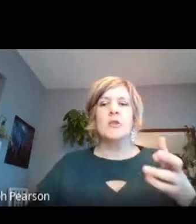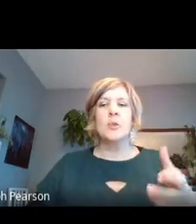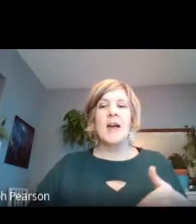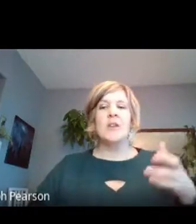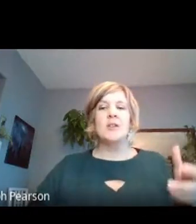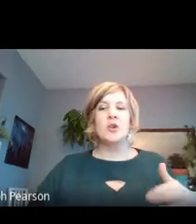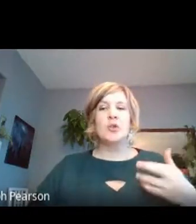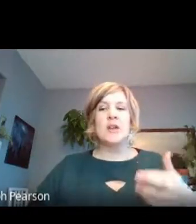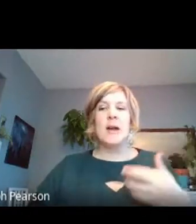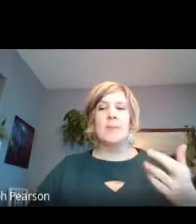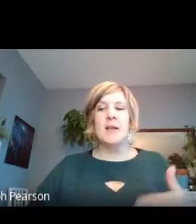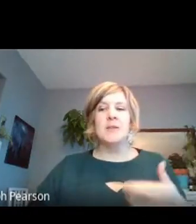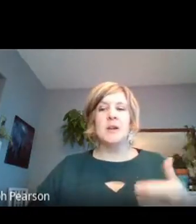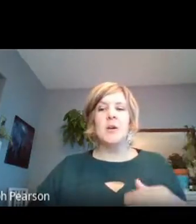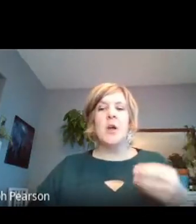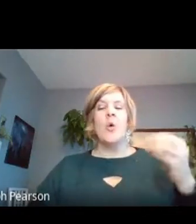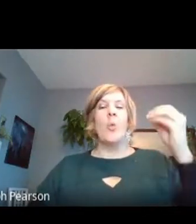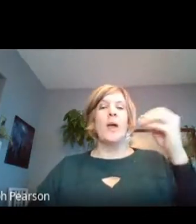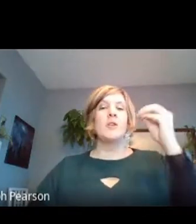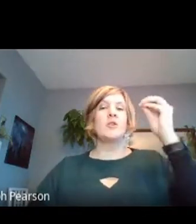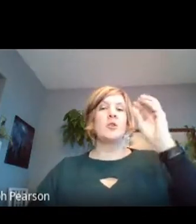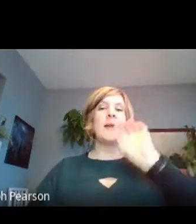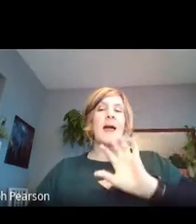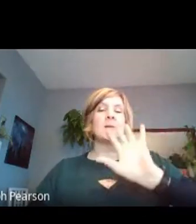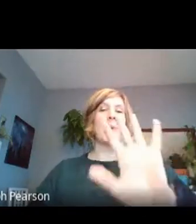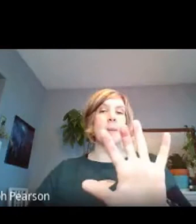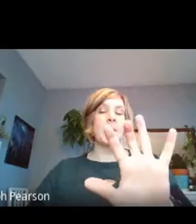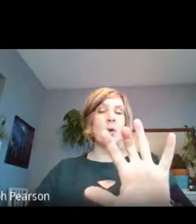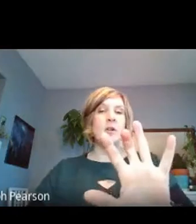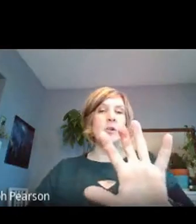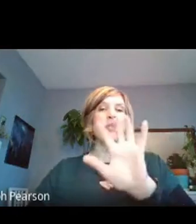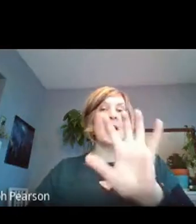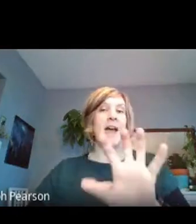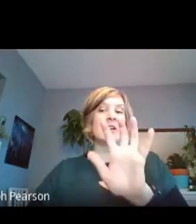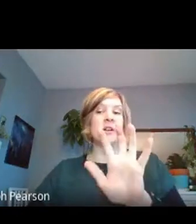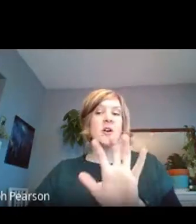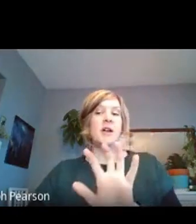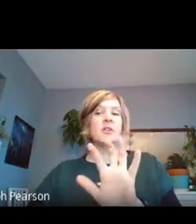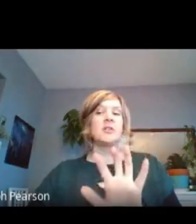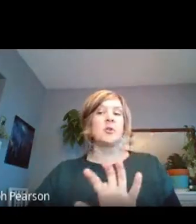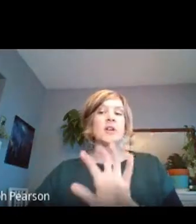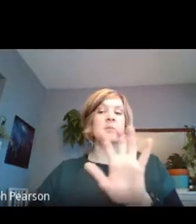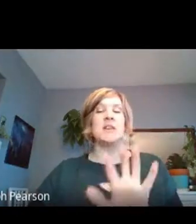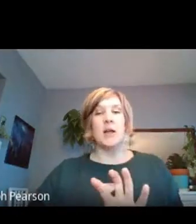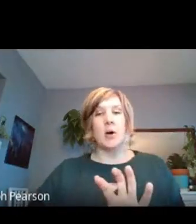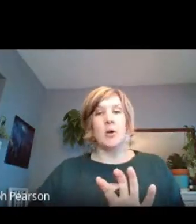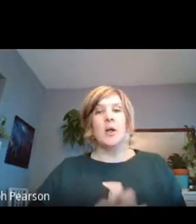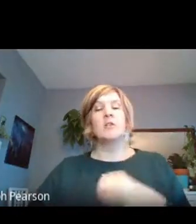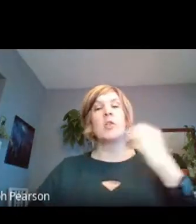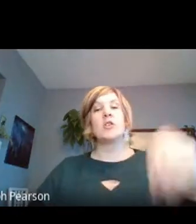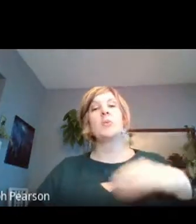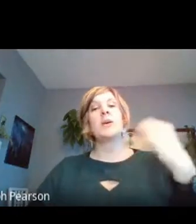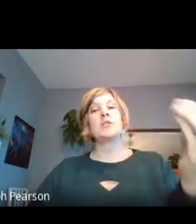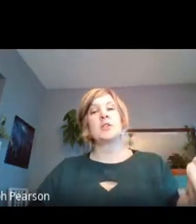see it so we have these little green buttons here when a student has a pop-up window that they haven't clicked on this is going to be yellow